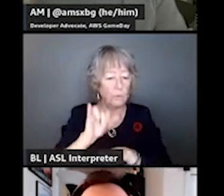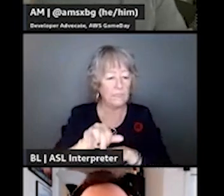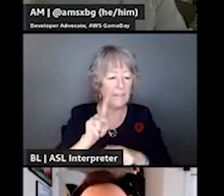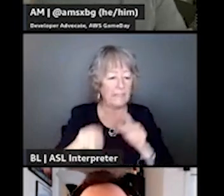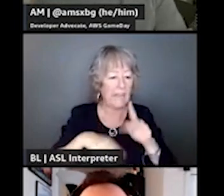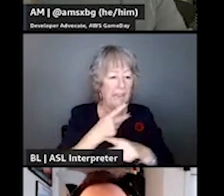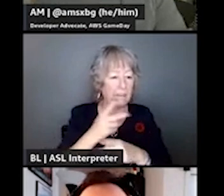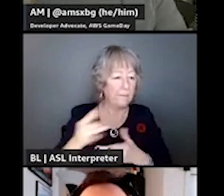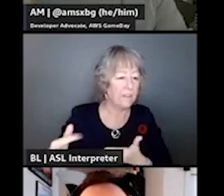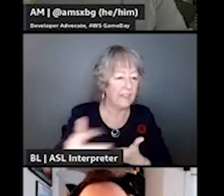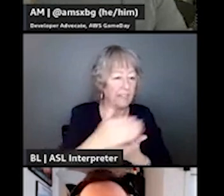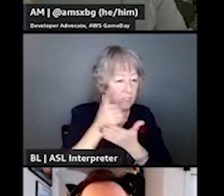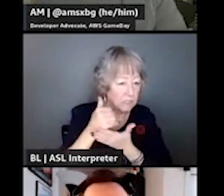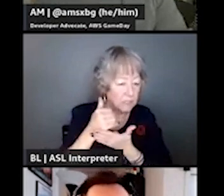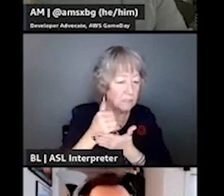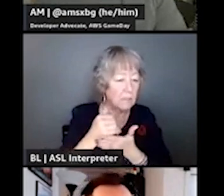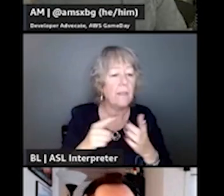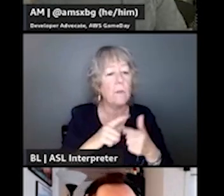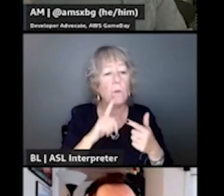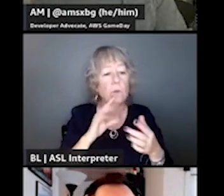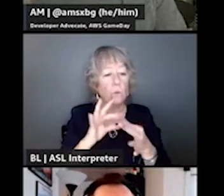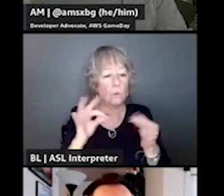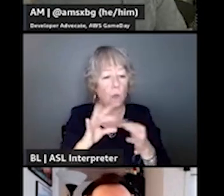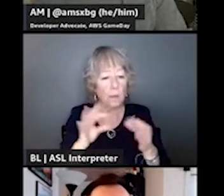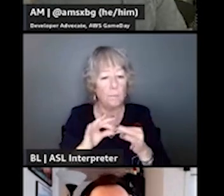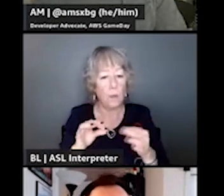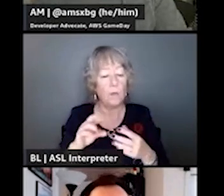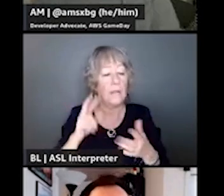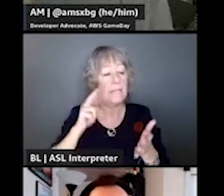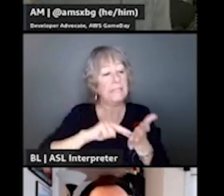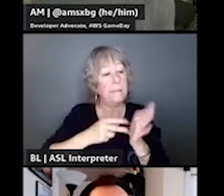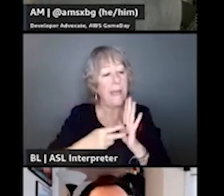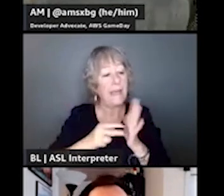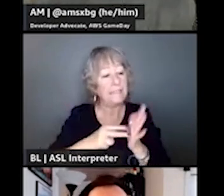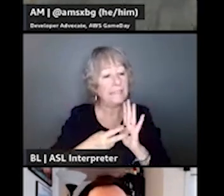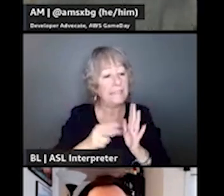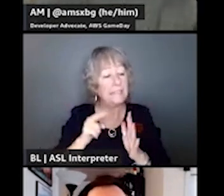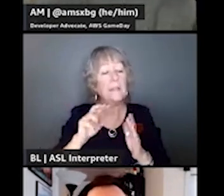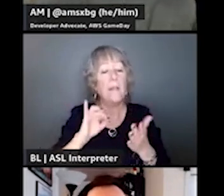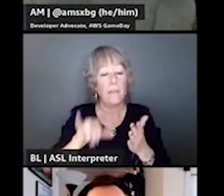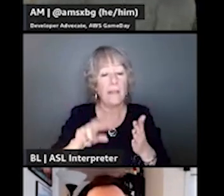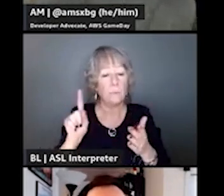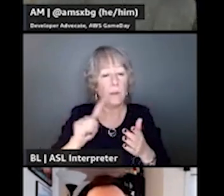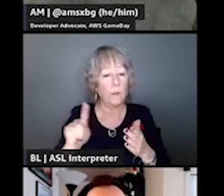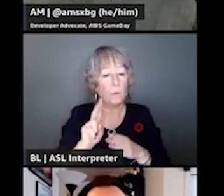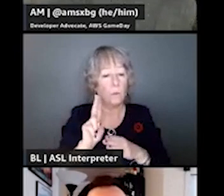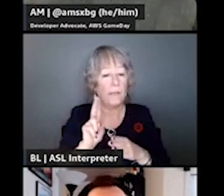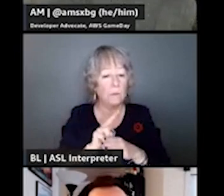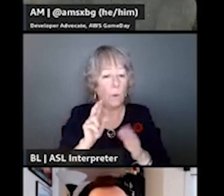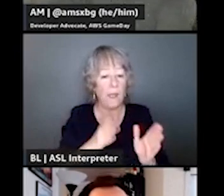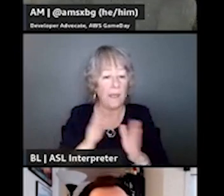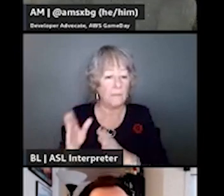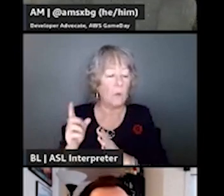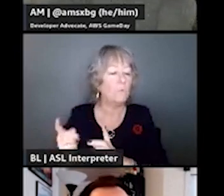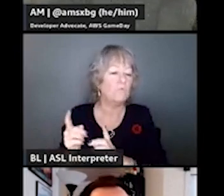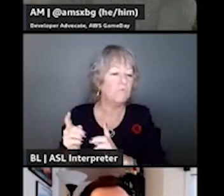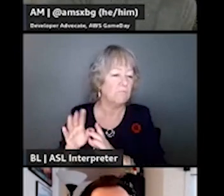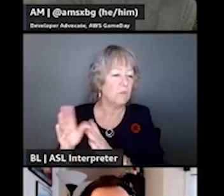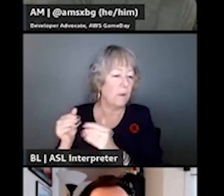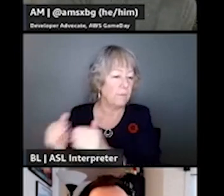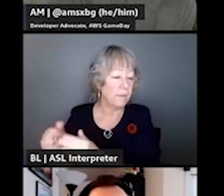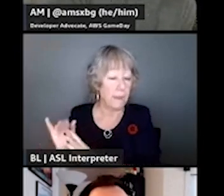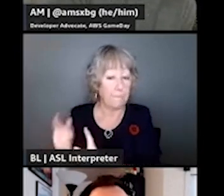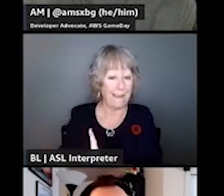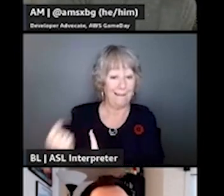collection. And then when we talk about the semantic search, that's where you go and use the vector search over there. So let's consider we are going to